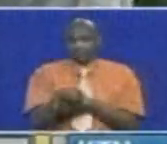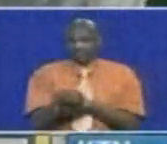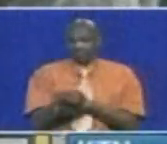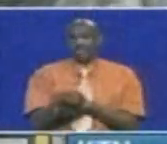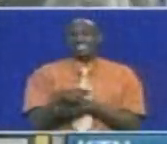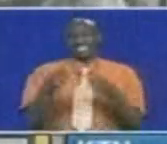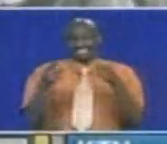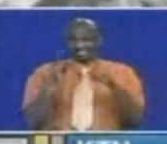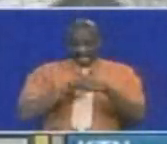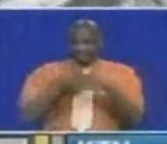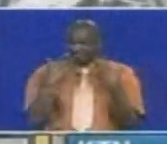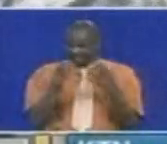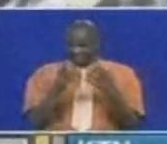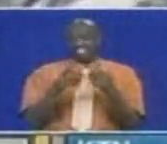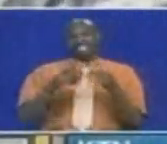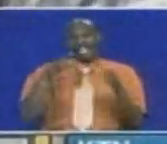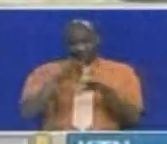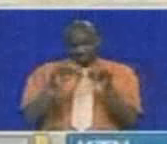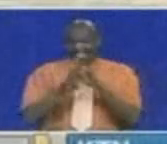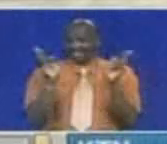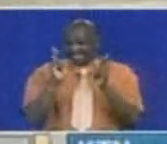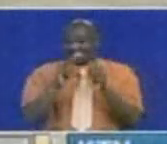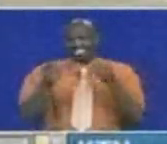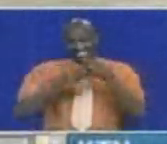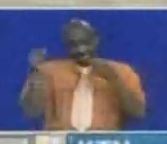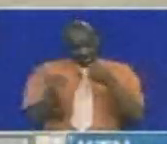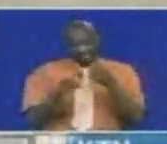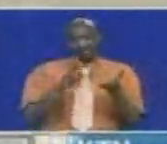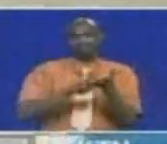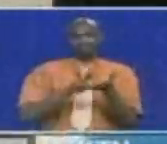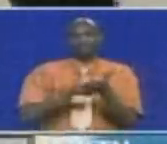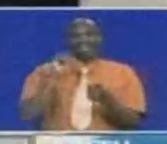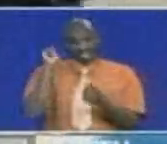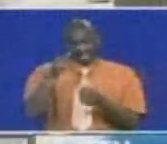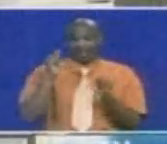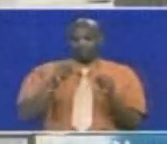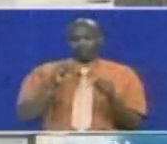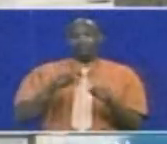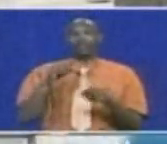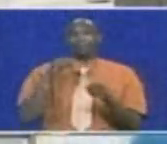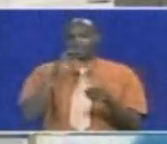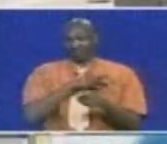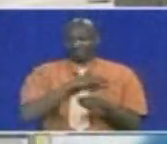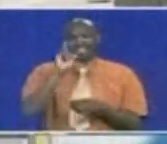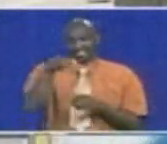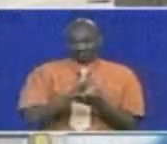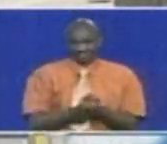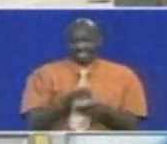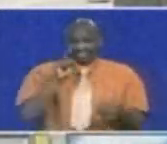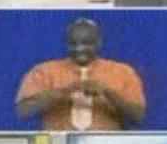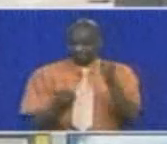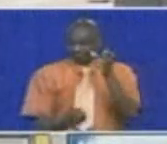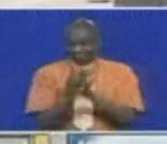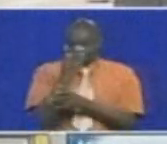6 months once the necessary infrastructure is in place, and Kenyans are hoping to reap the fruits. The establishment of a national